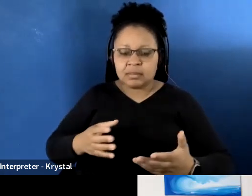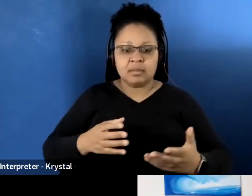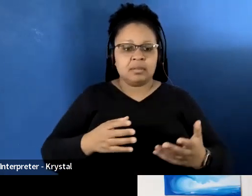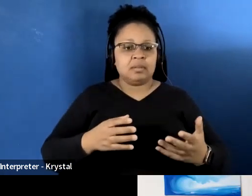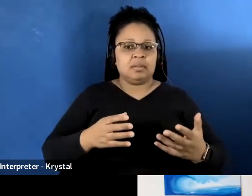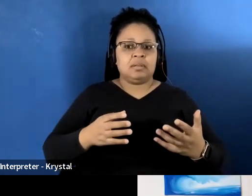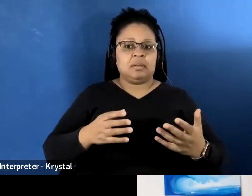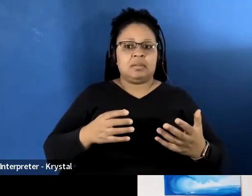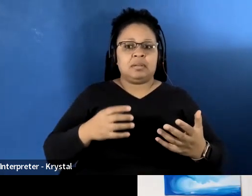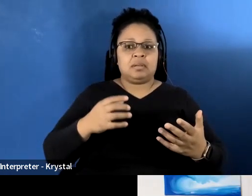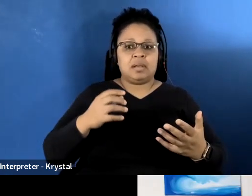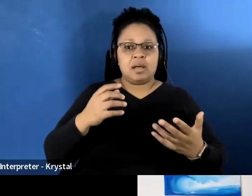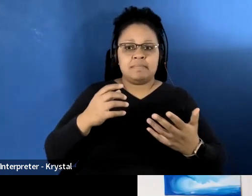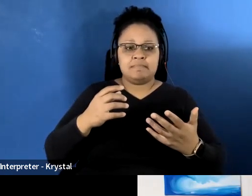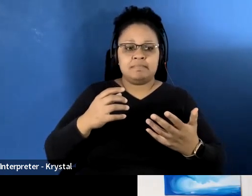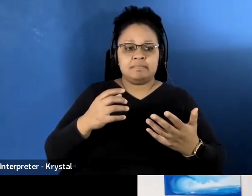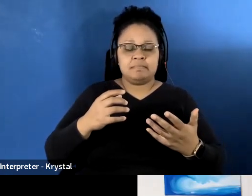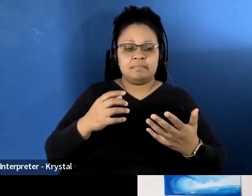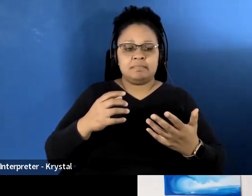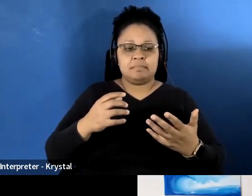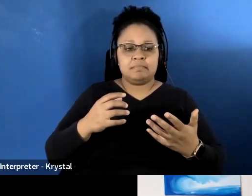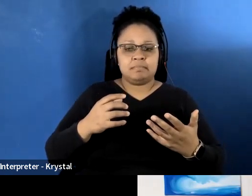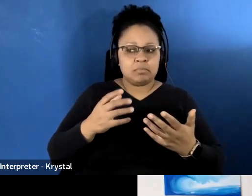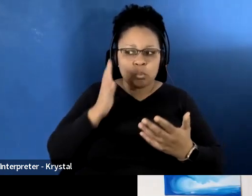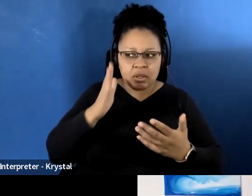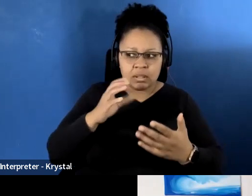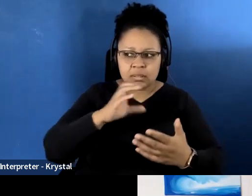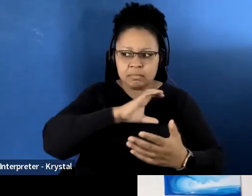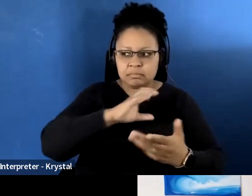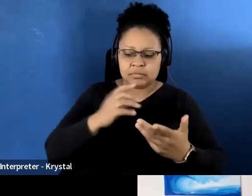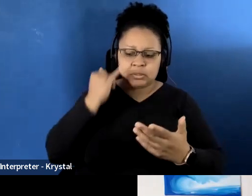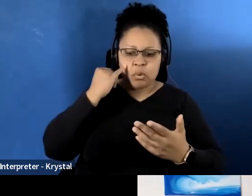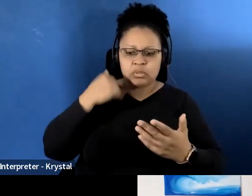a plan, that the police are going to be called.